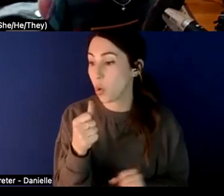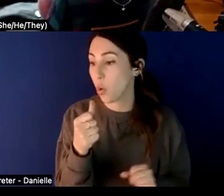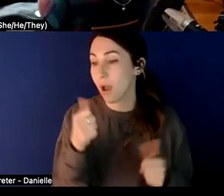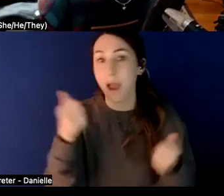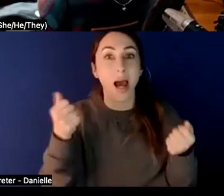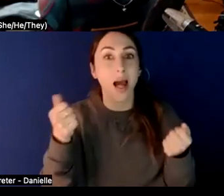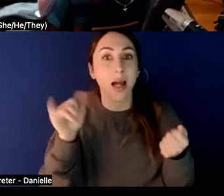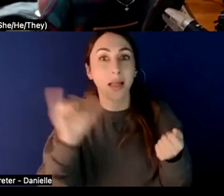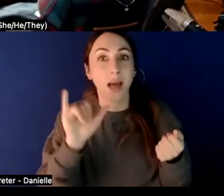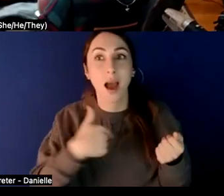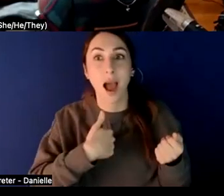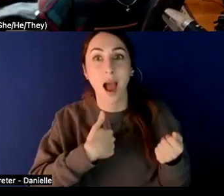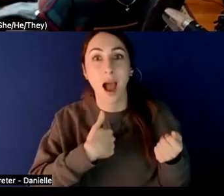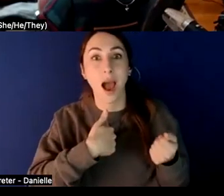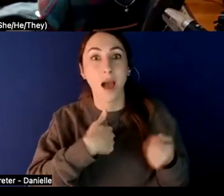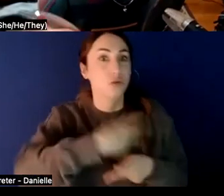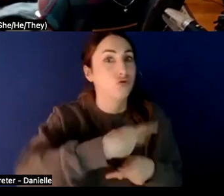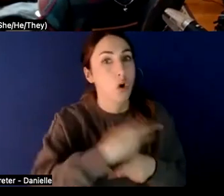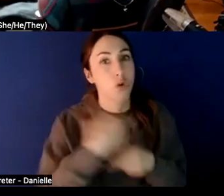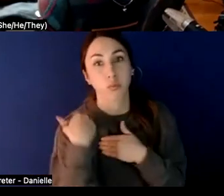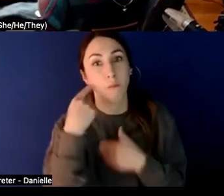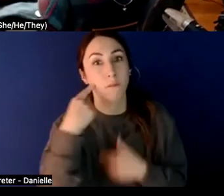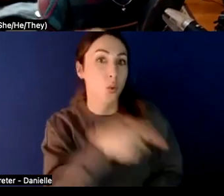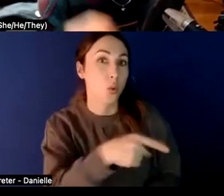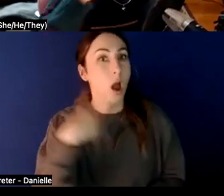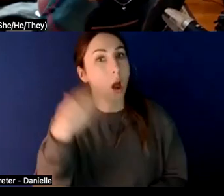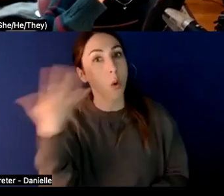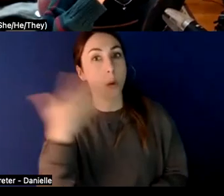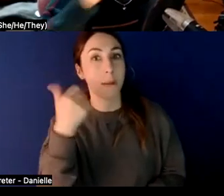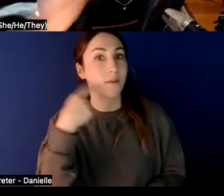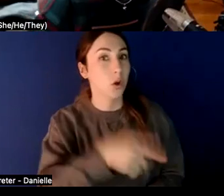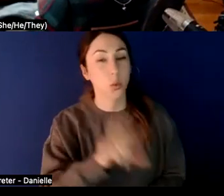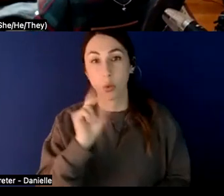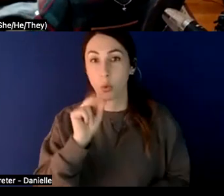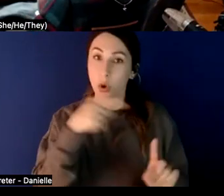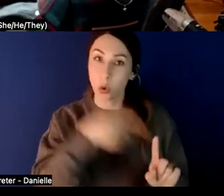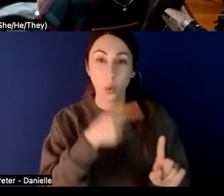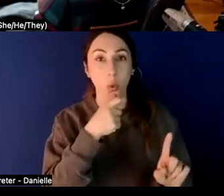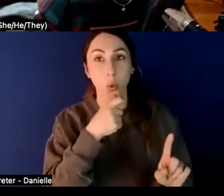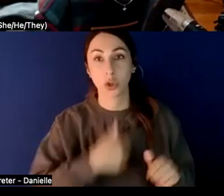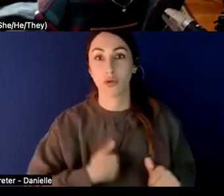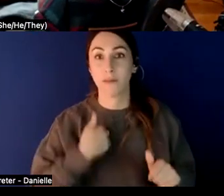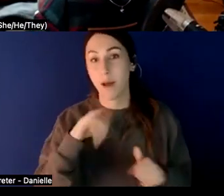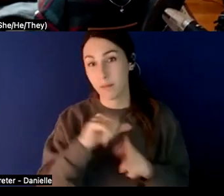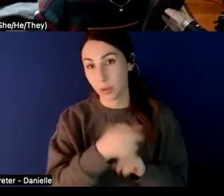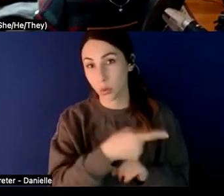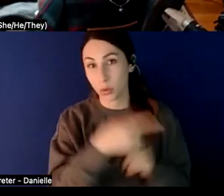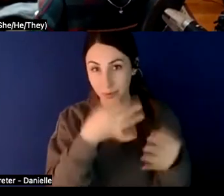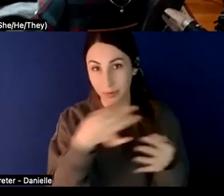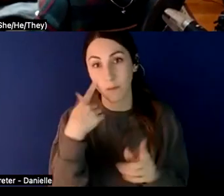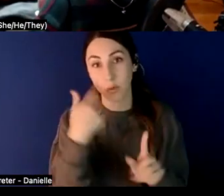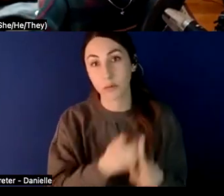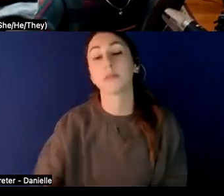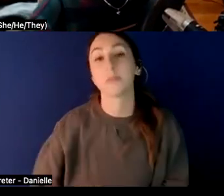them, or that you know what's best for them, because they are the ones surviving the situation. Yeah.